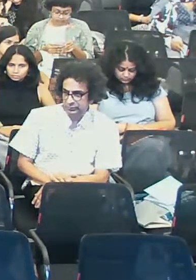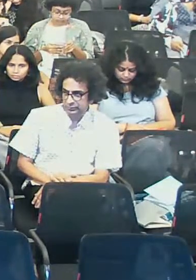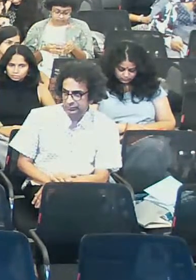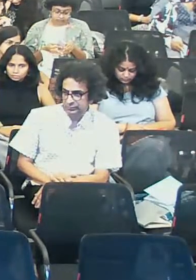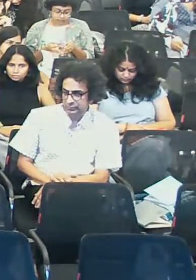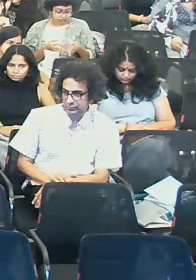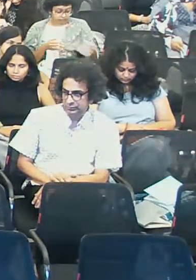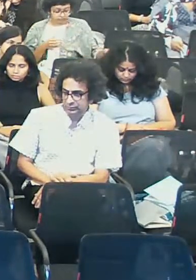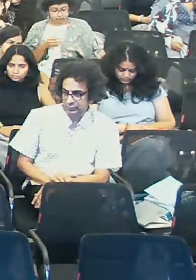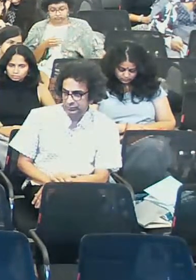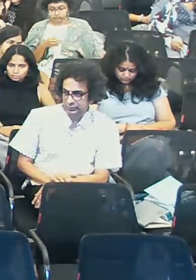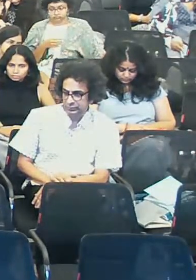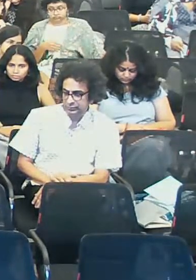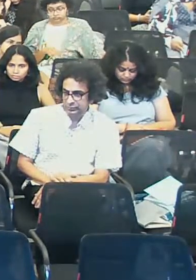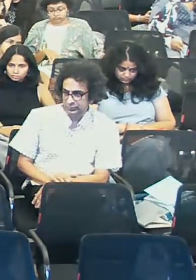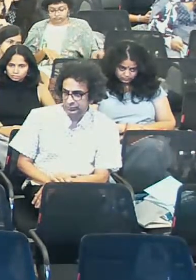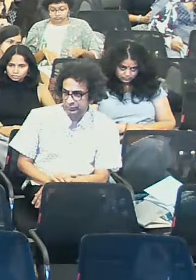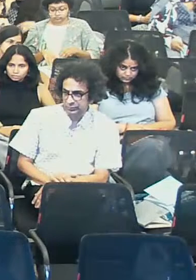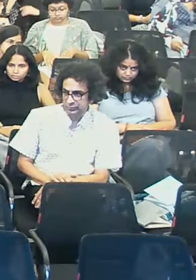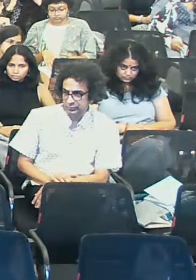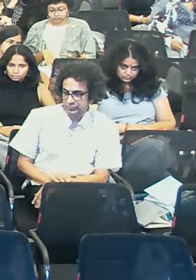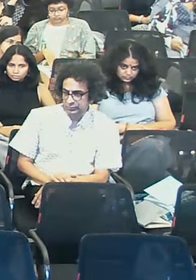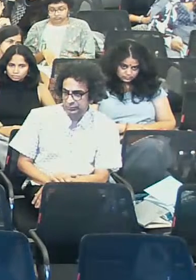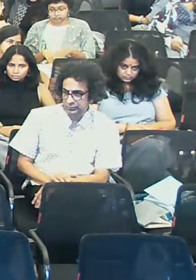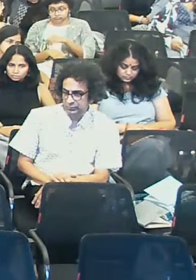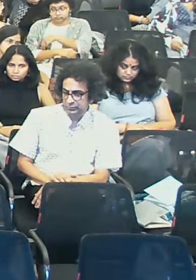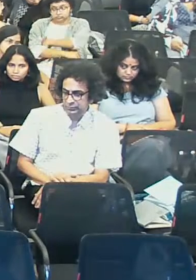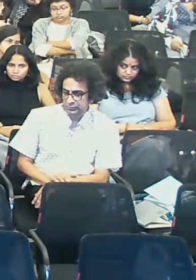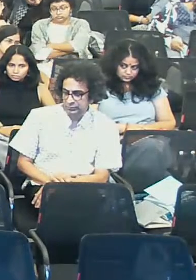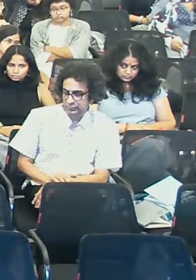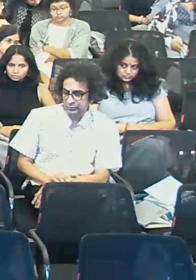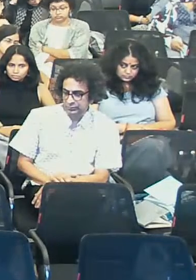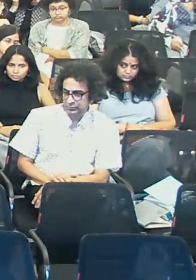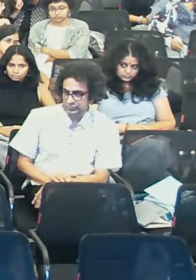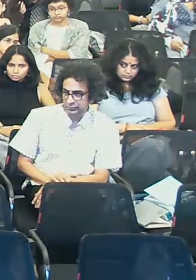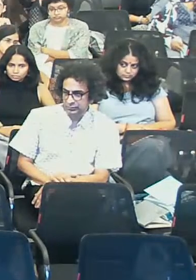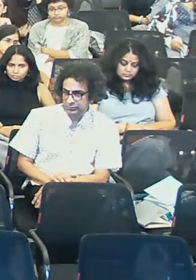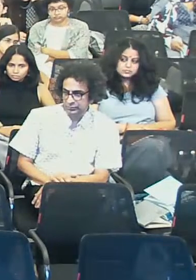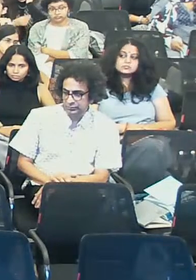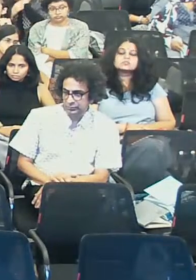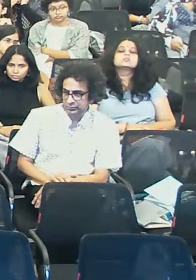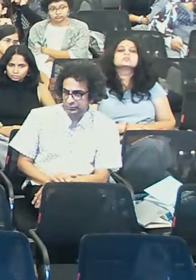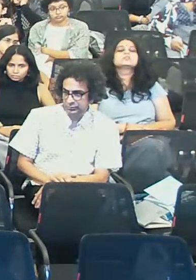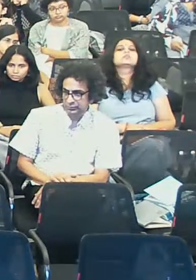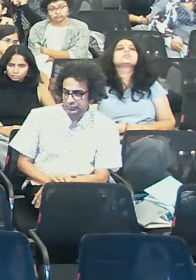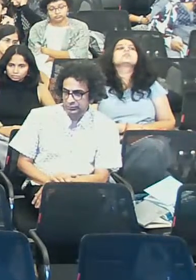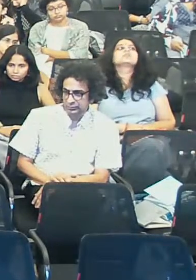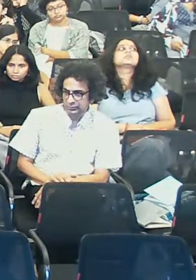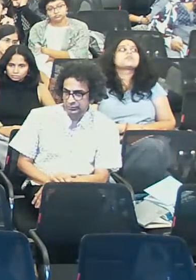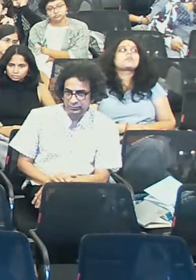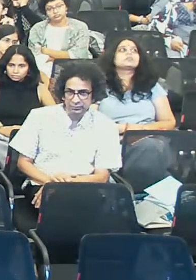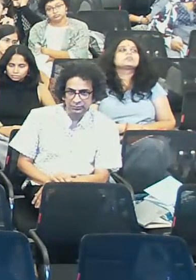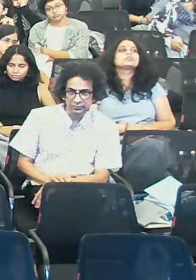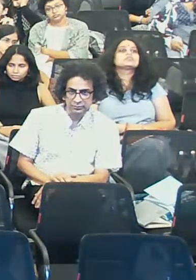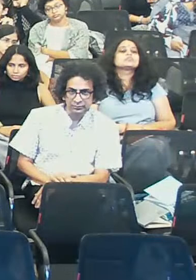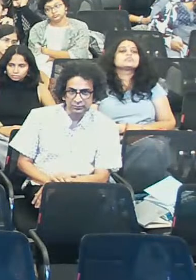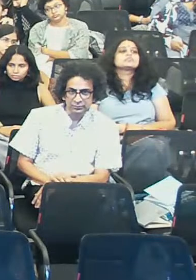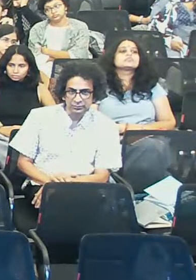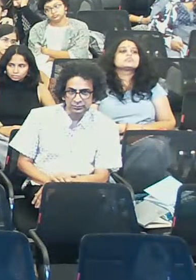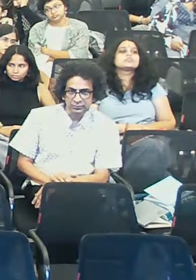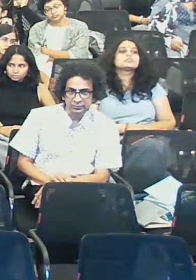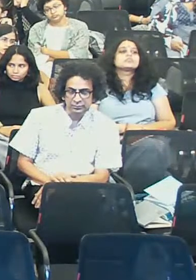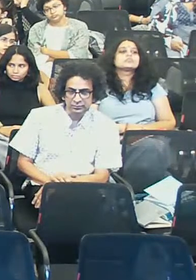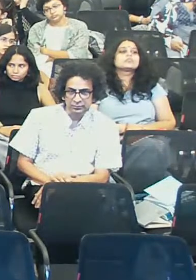you've negotiated ideas like care or risk, in like maybe like a little bit more on that, it would be kind